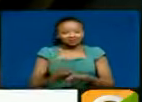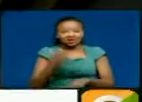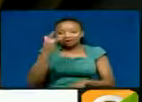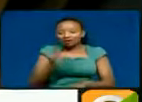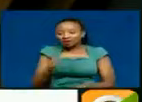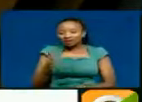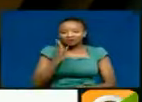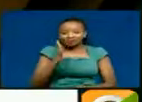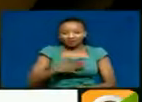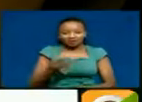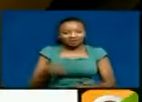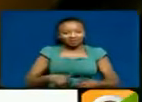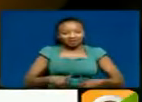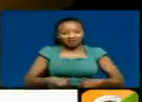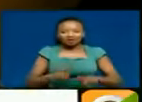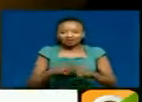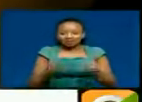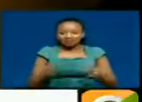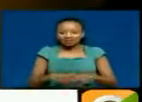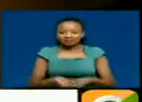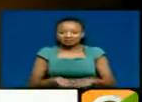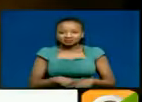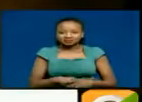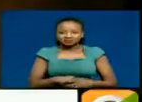young. But luckily, we got,